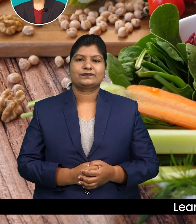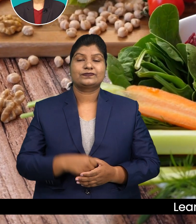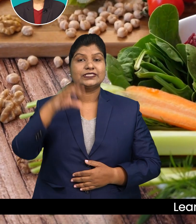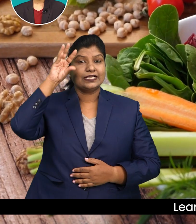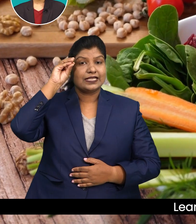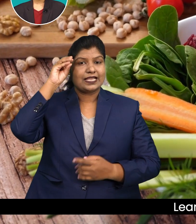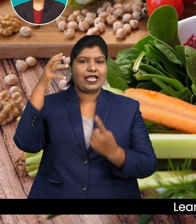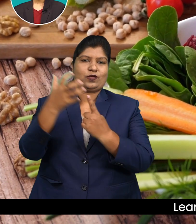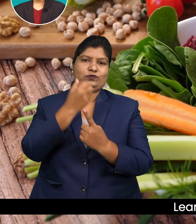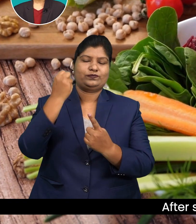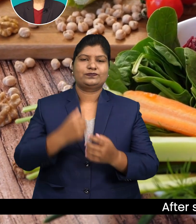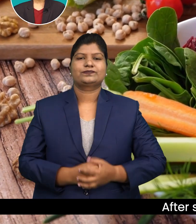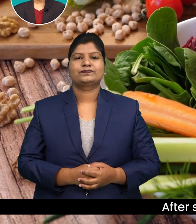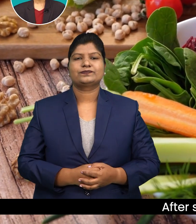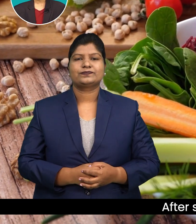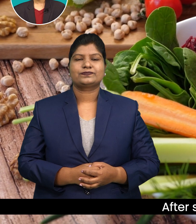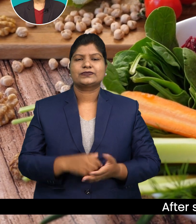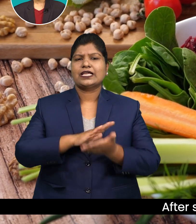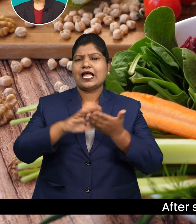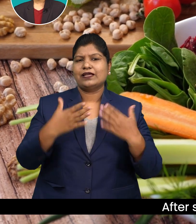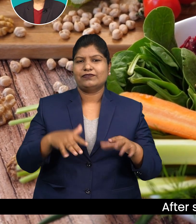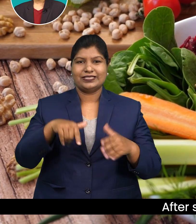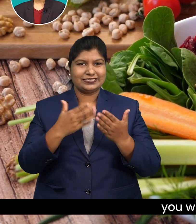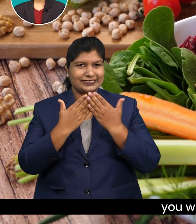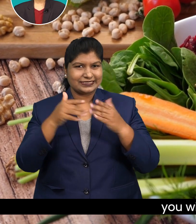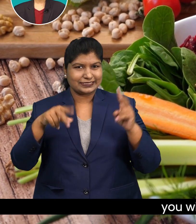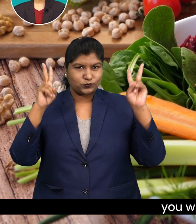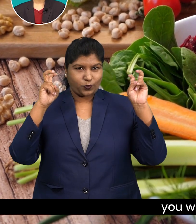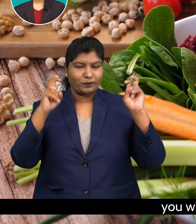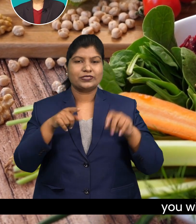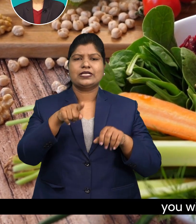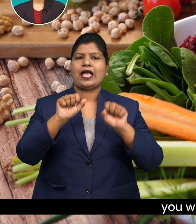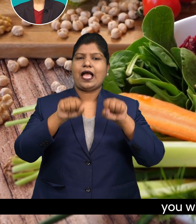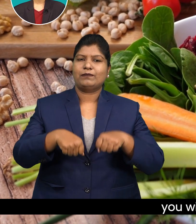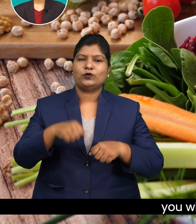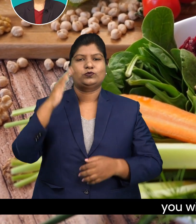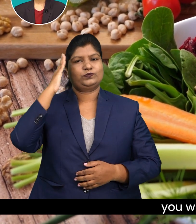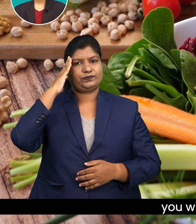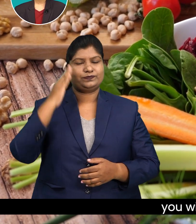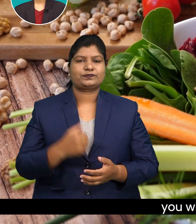Learning outcomes. After studying this topic, you will be able to know